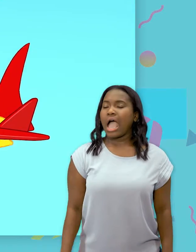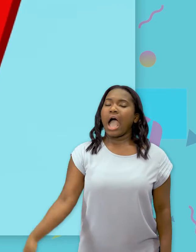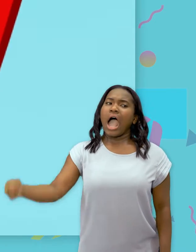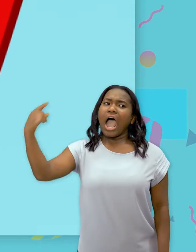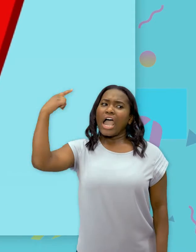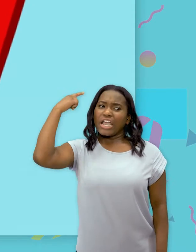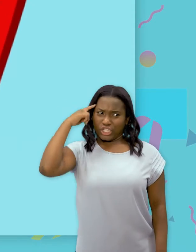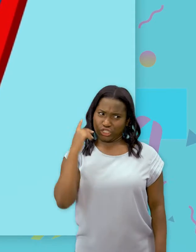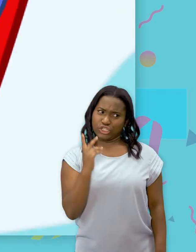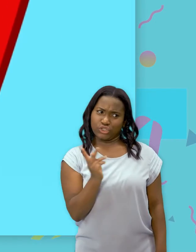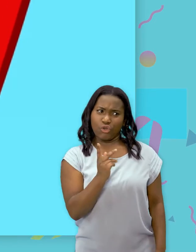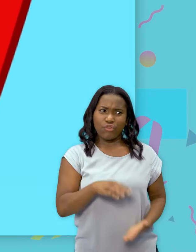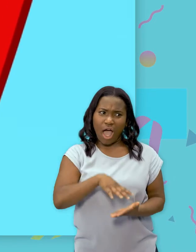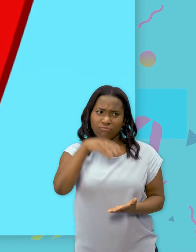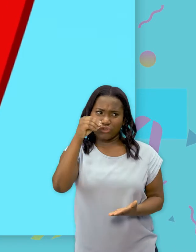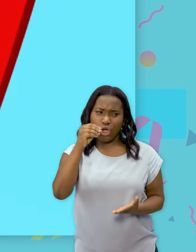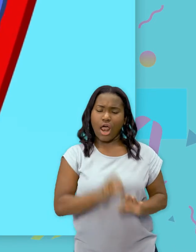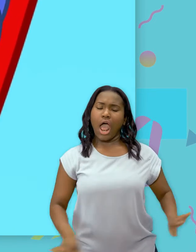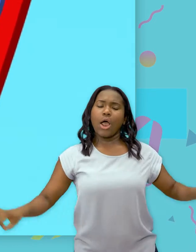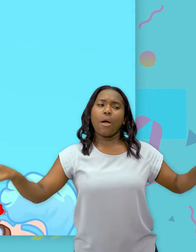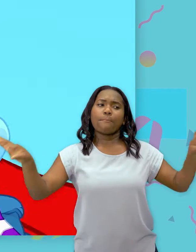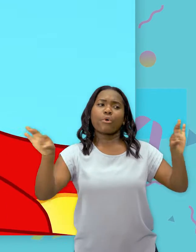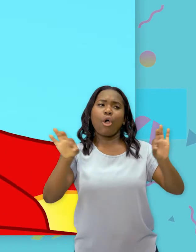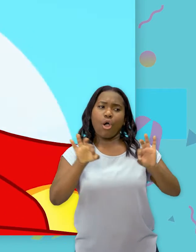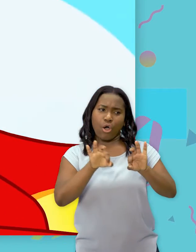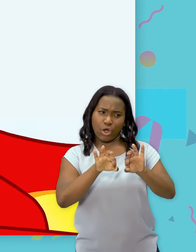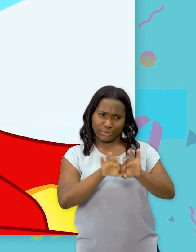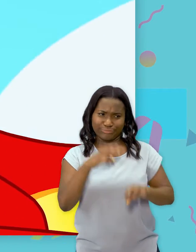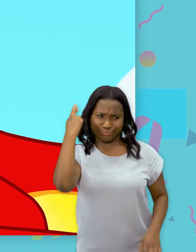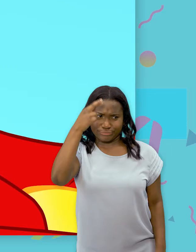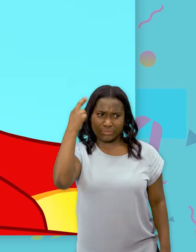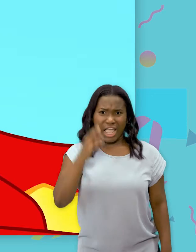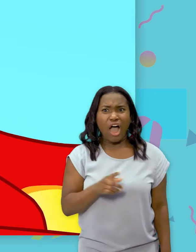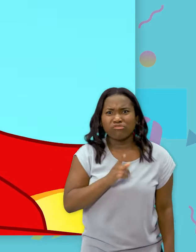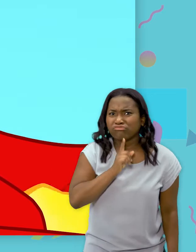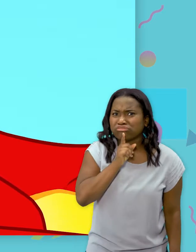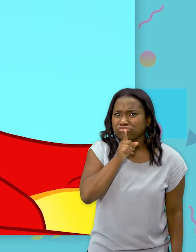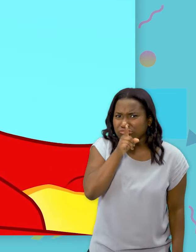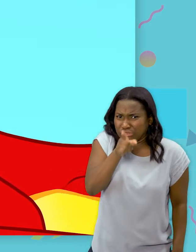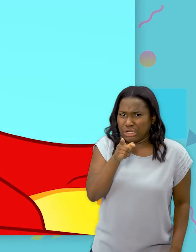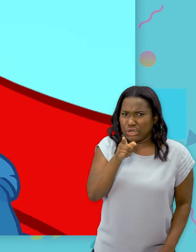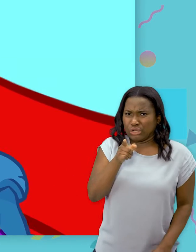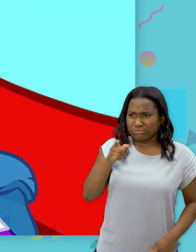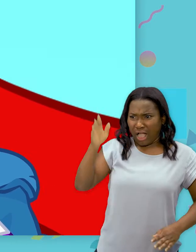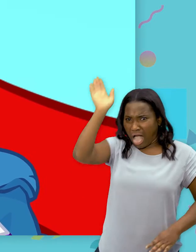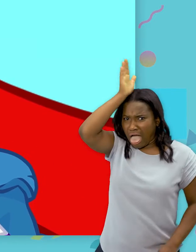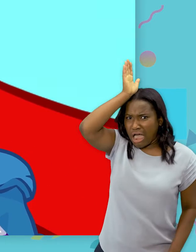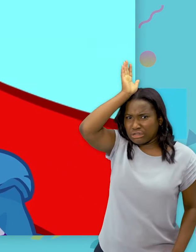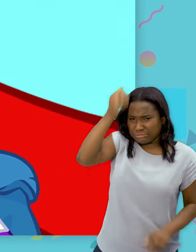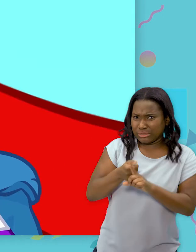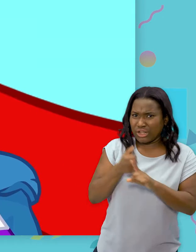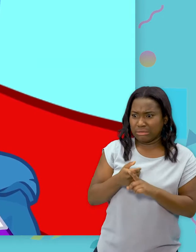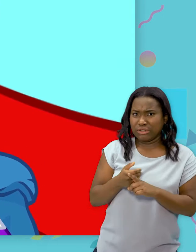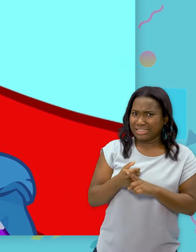I think you've learned an important lesson today. Yeah. Real sharks are dangerous. So,